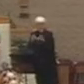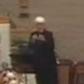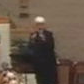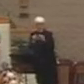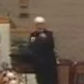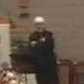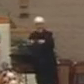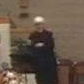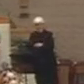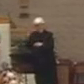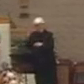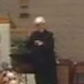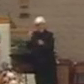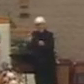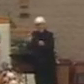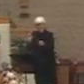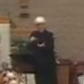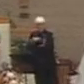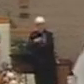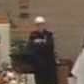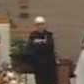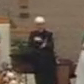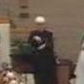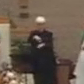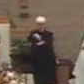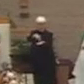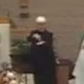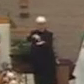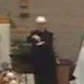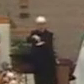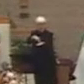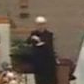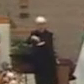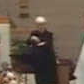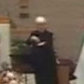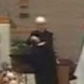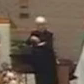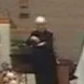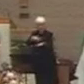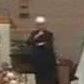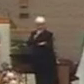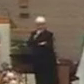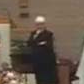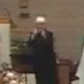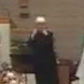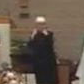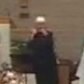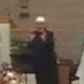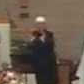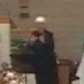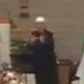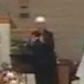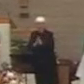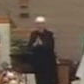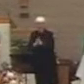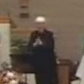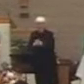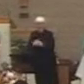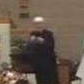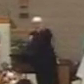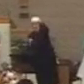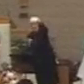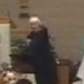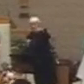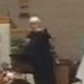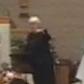families here for baptism. Could you just pick up the children? Are they, if they're not, don't let them cry. But they are